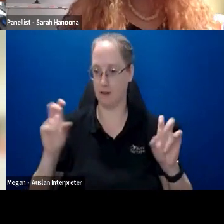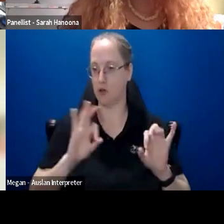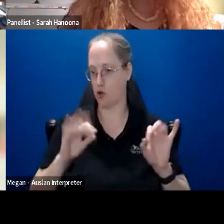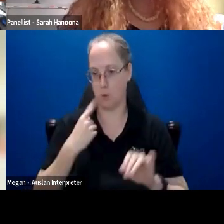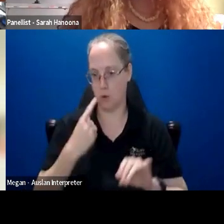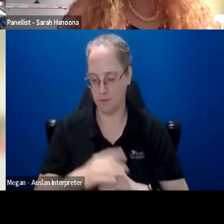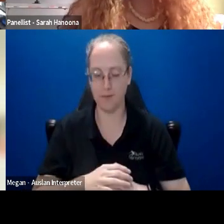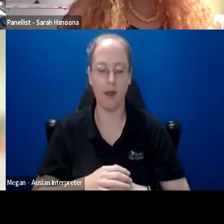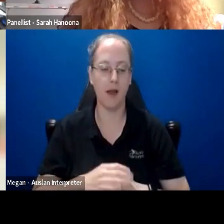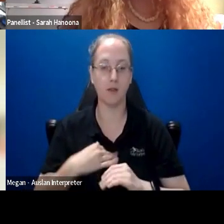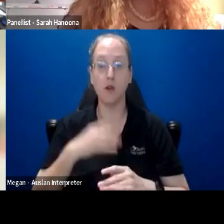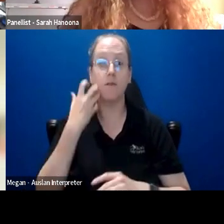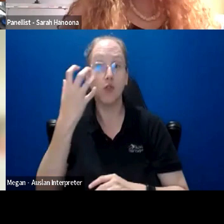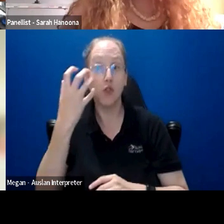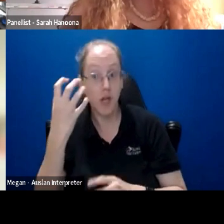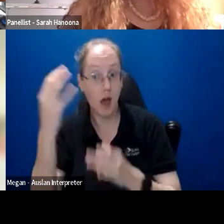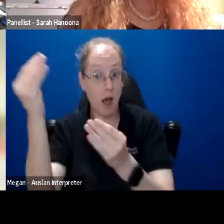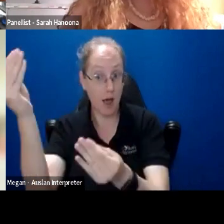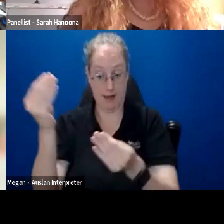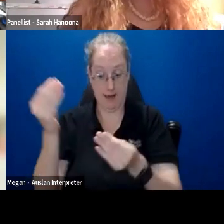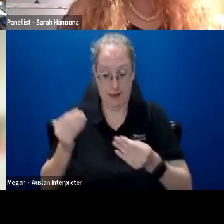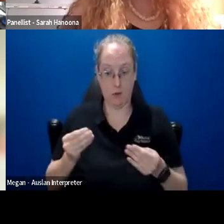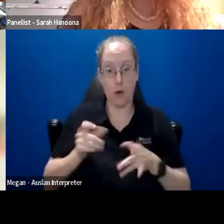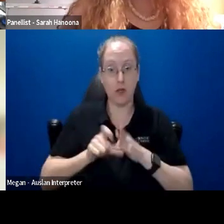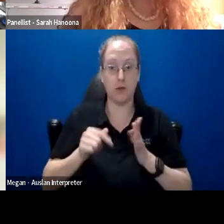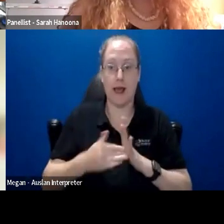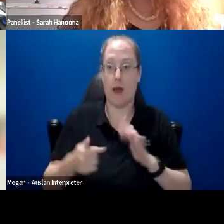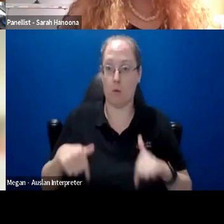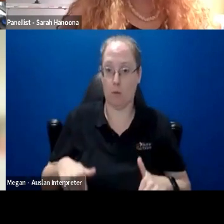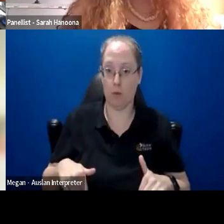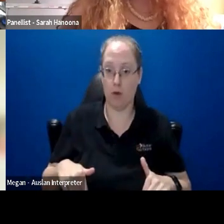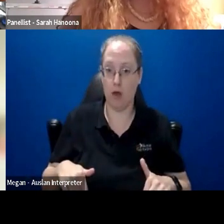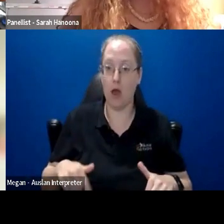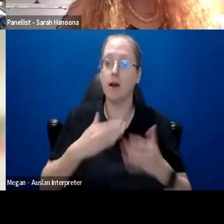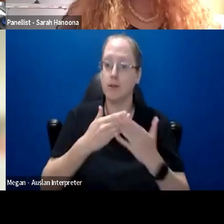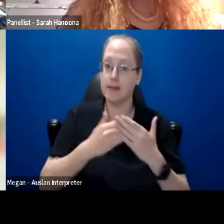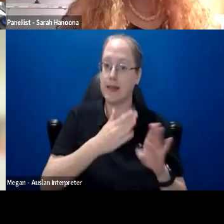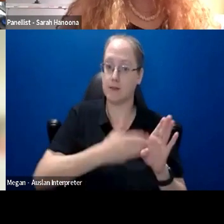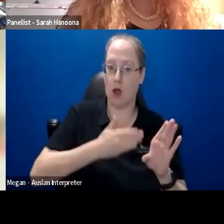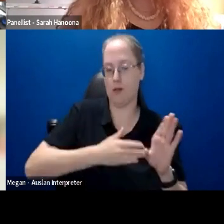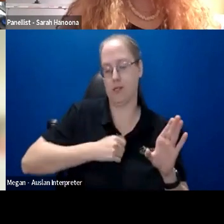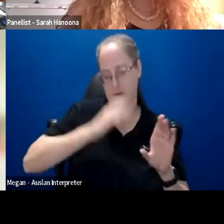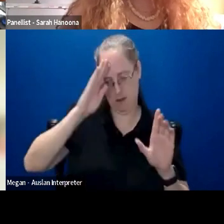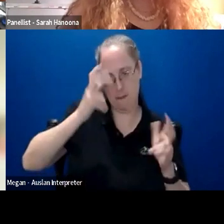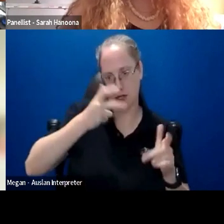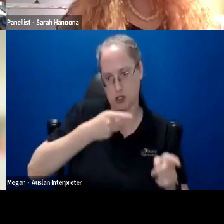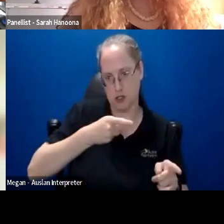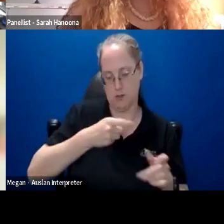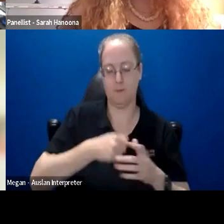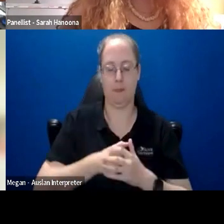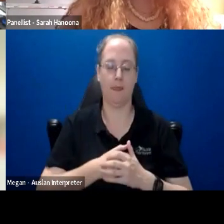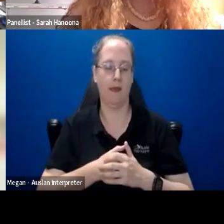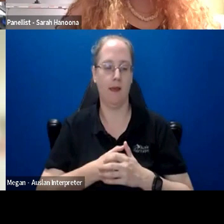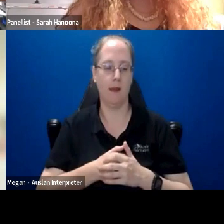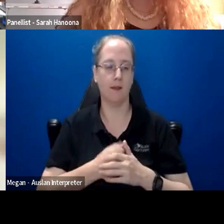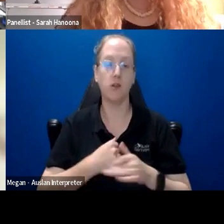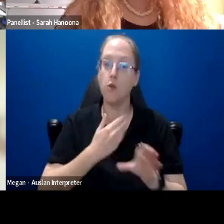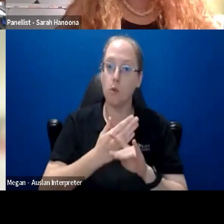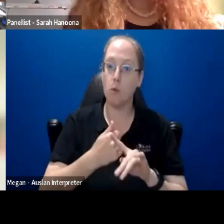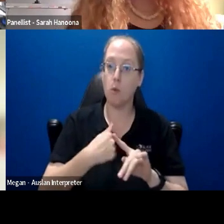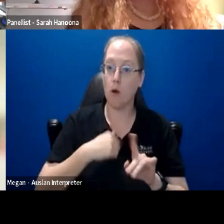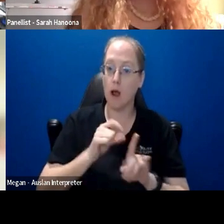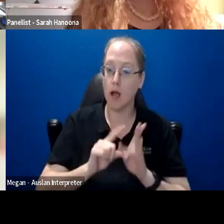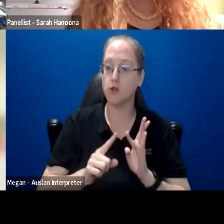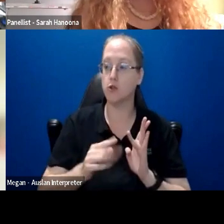already what I'm doing. So studying psychology is already my passion area. And the work that I'm doing, for me,